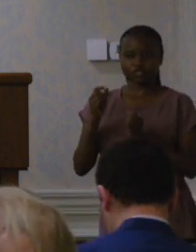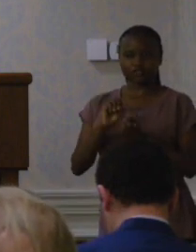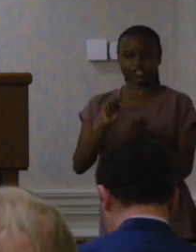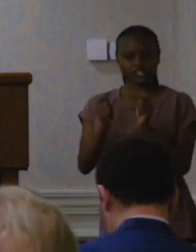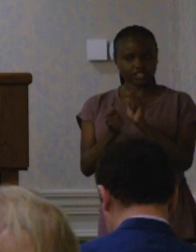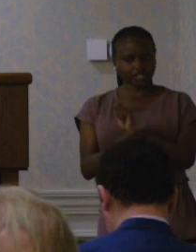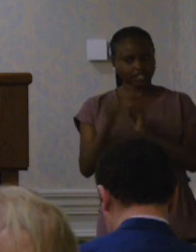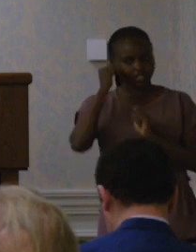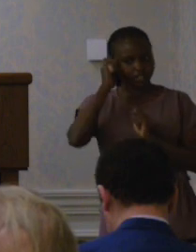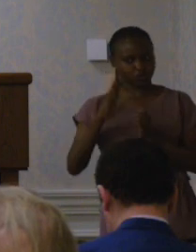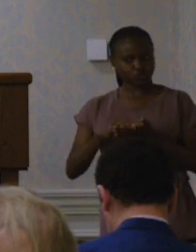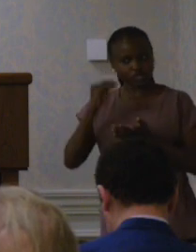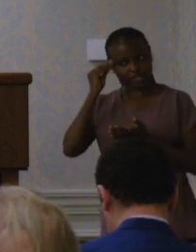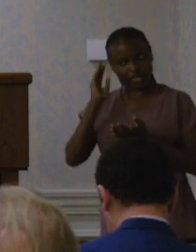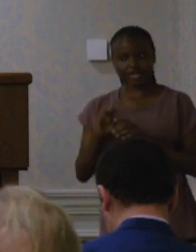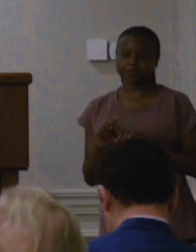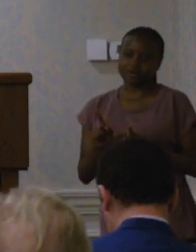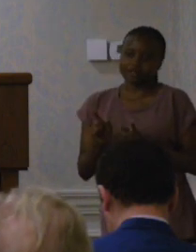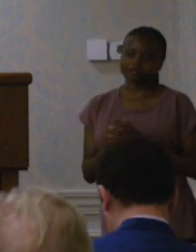learning.